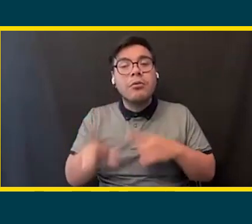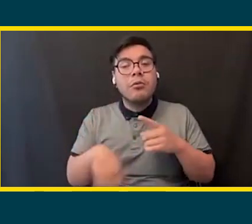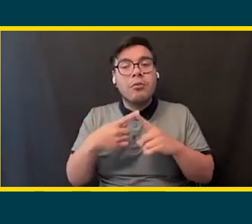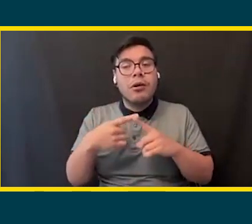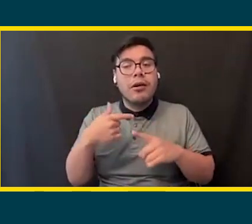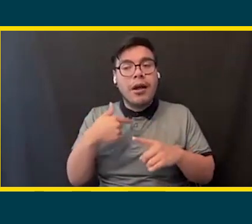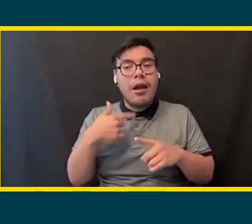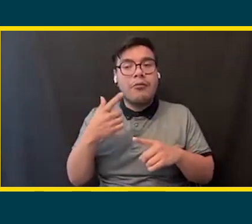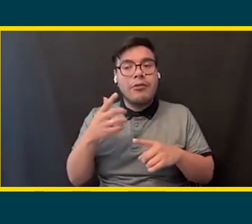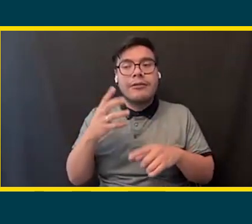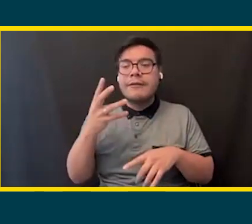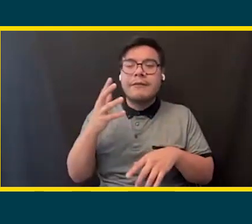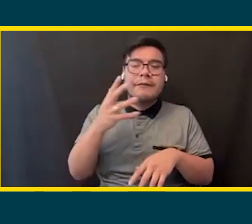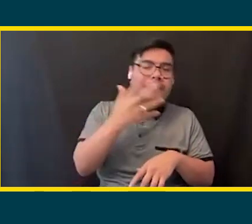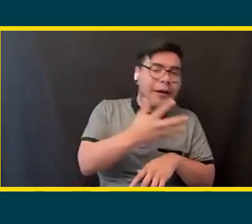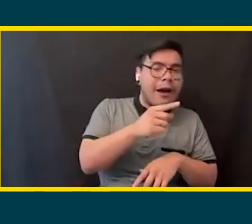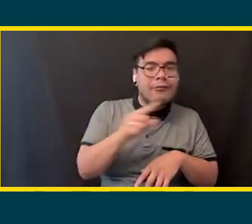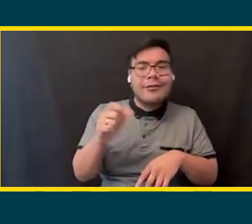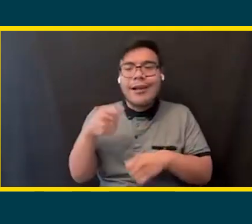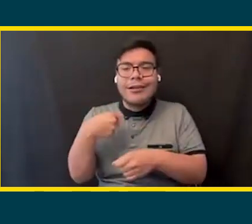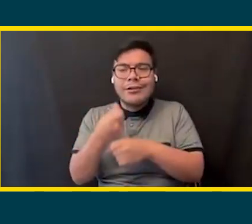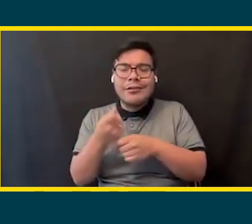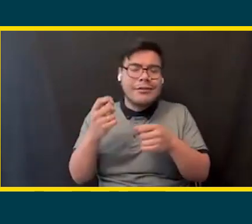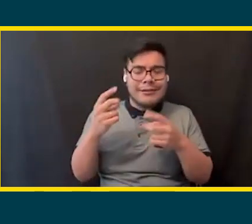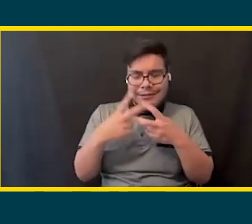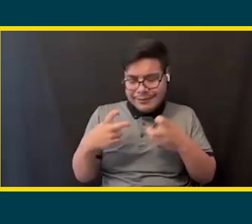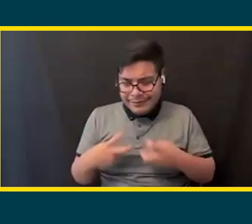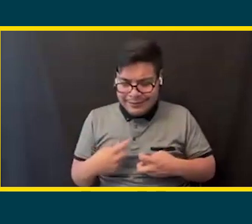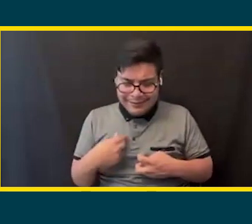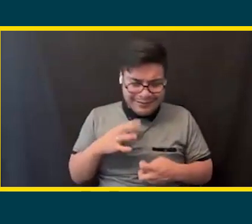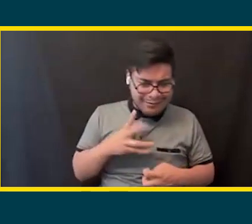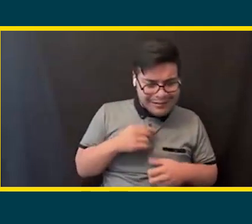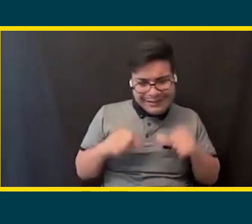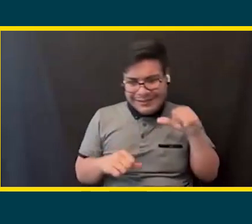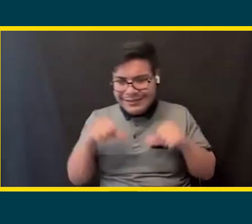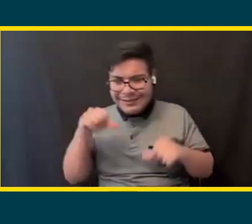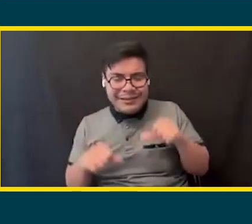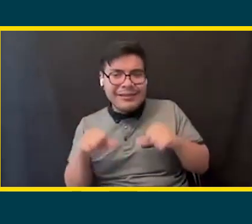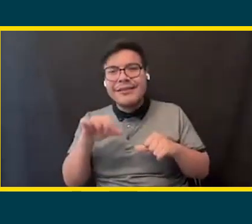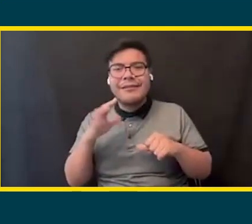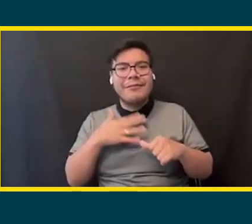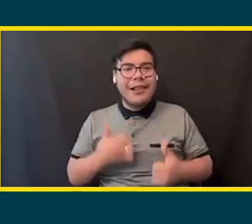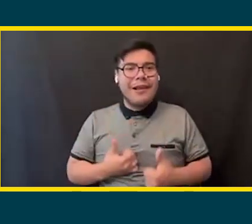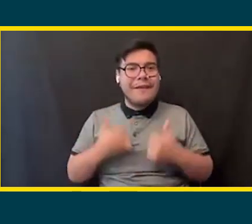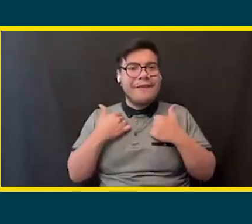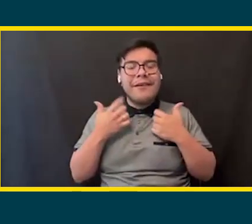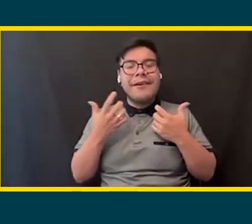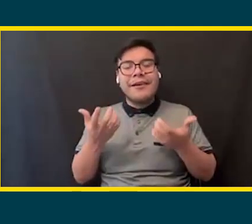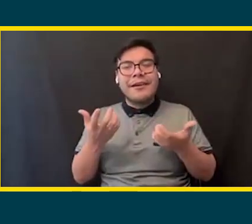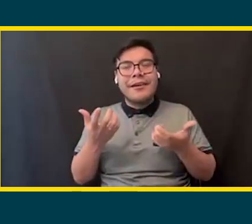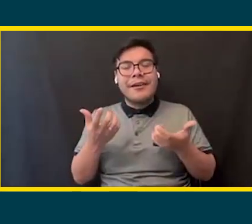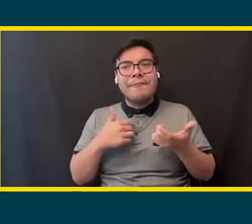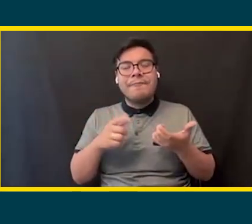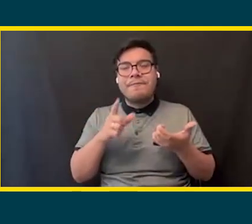a 5-10 year trying to figure out if I was trans or not, part of my life, I never